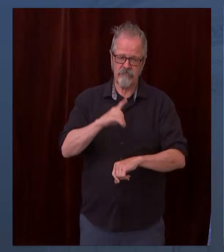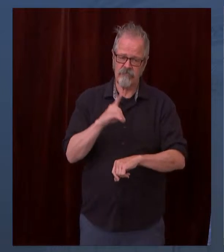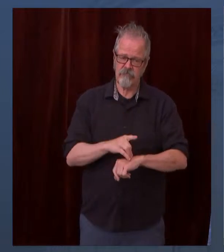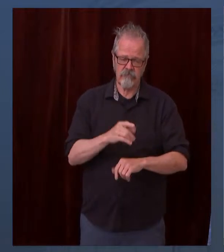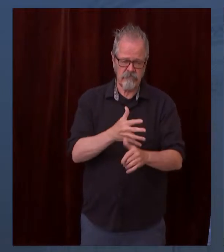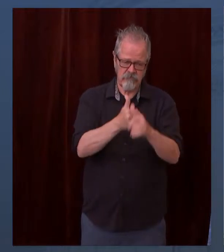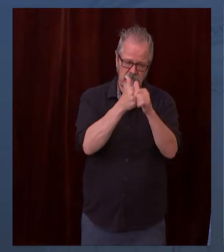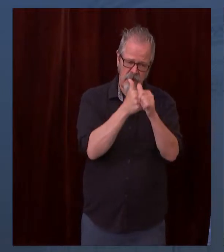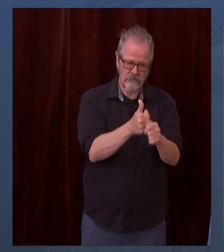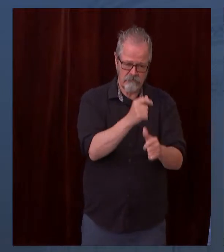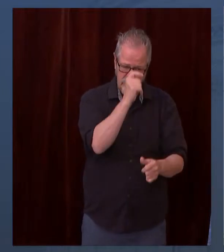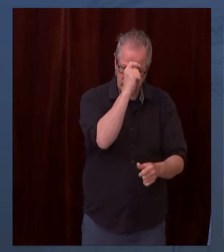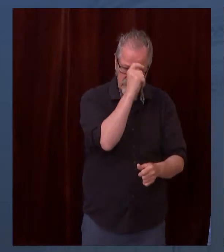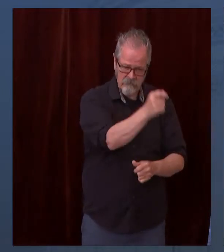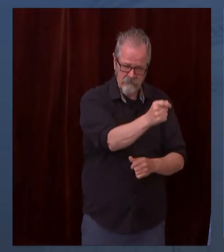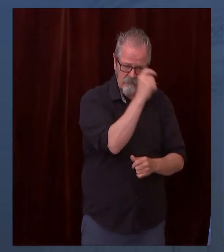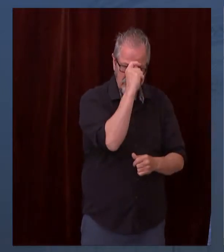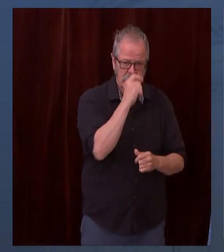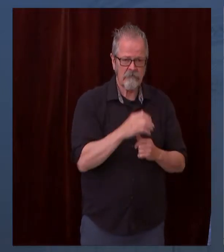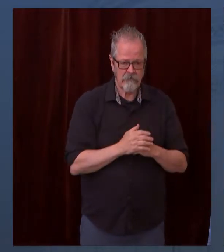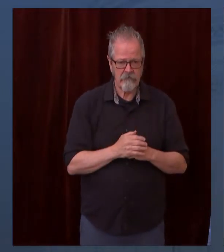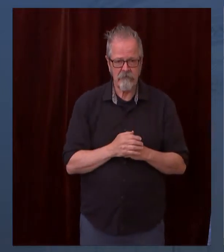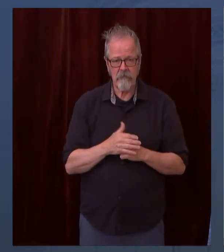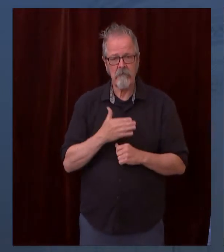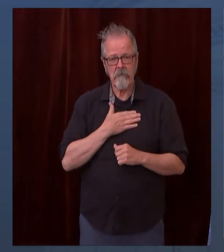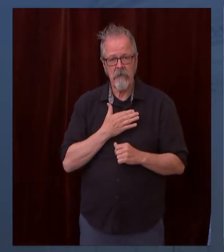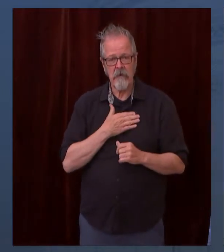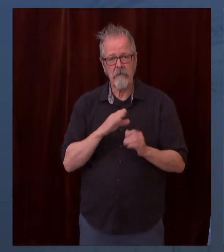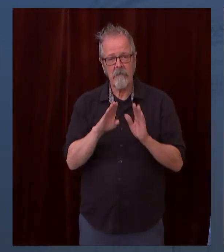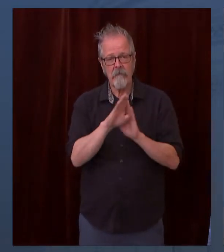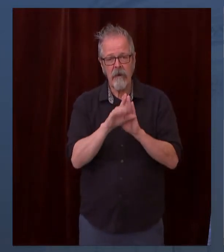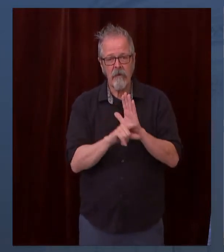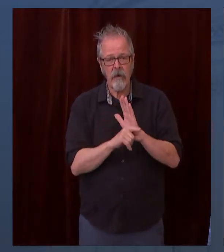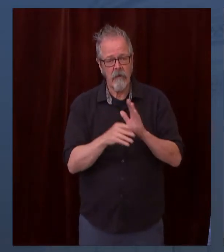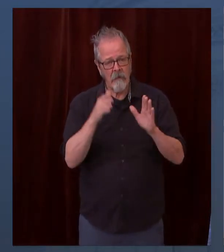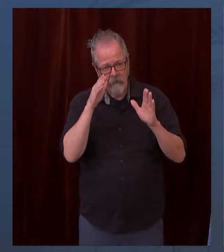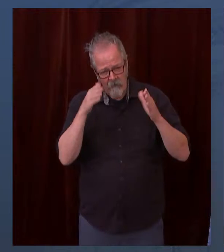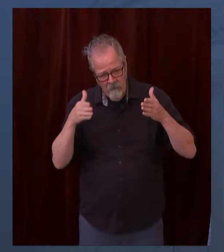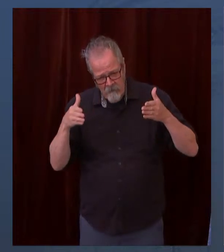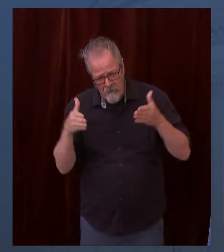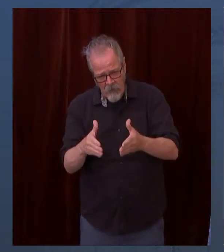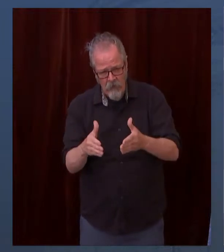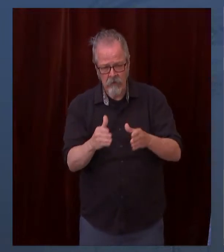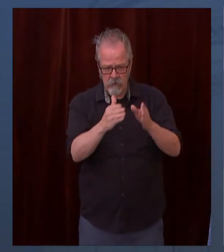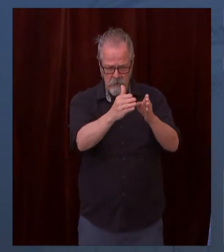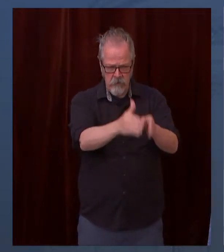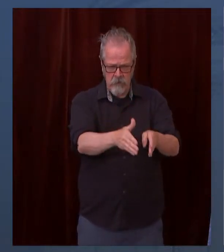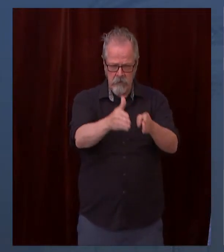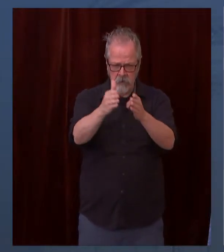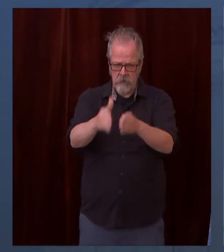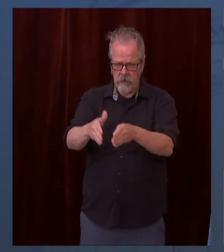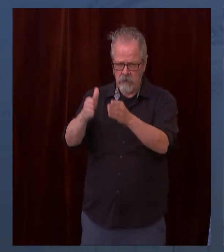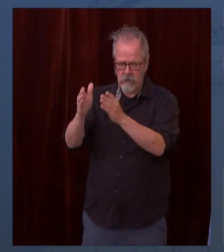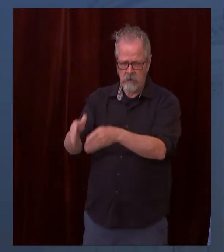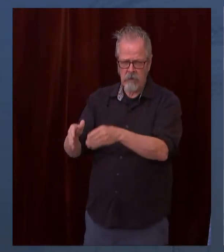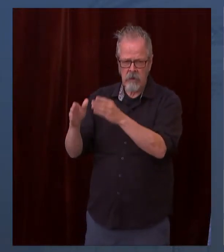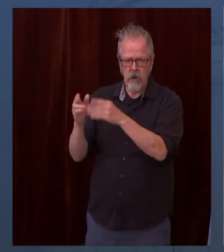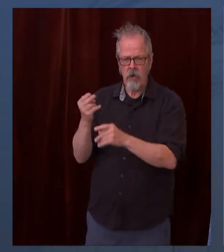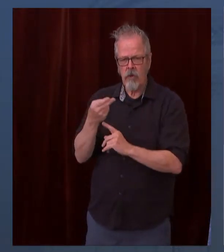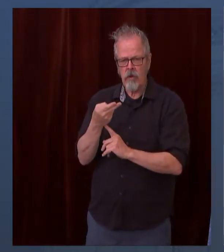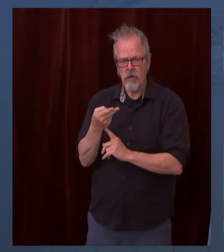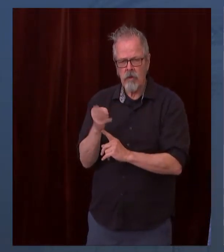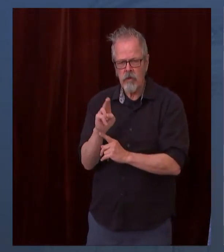to the Department of Corrections and begin picking up where Secretary Sinclair and that